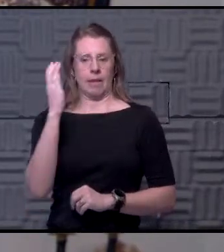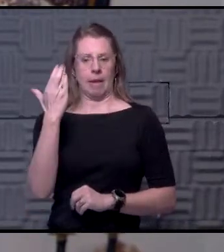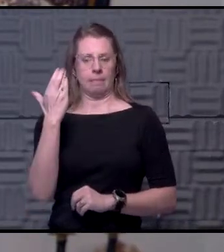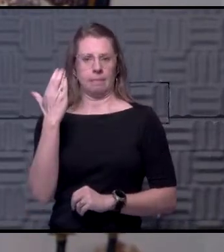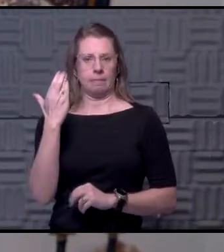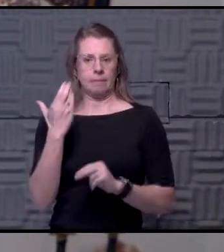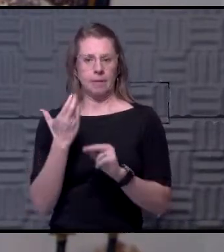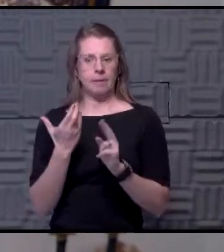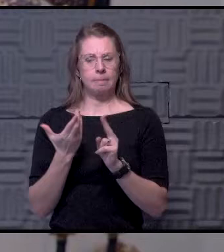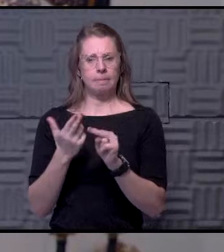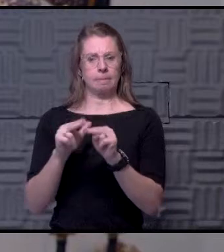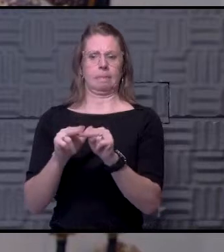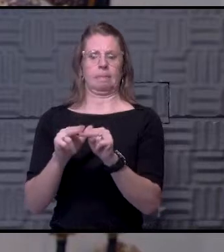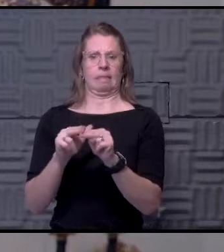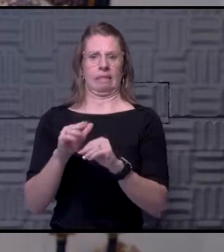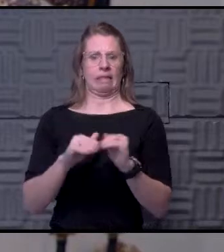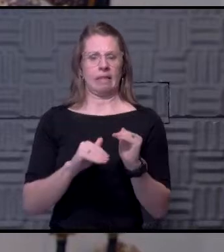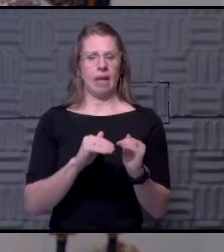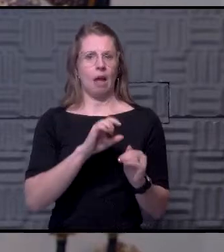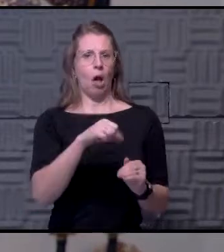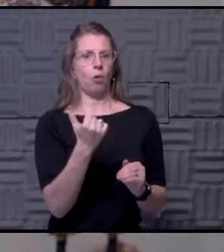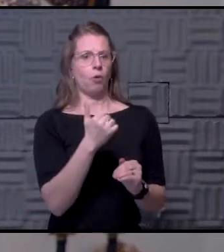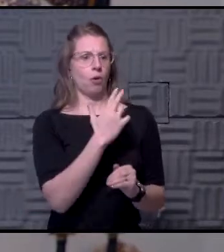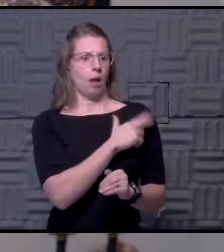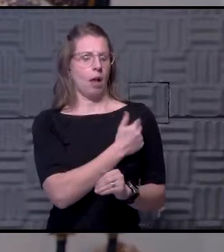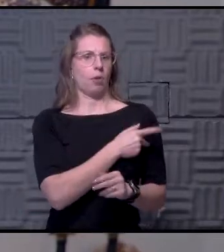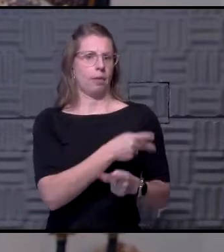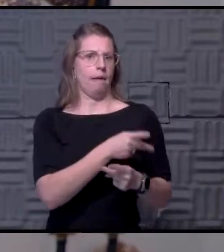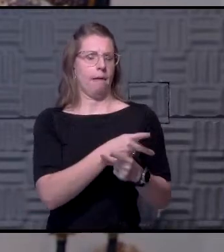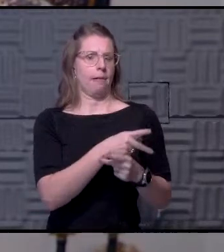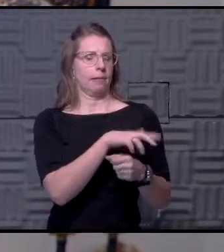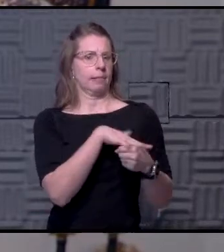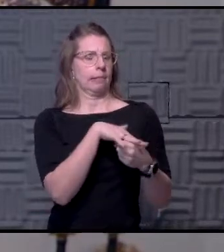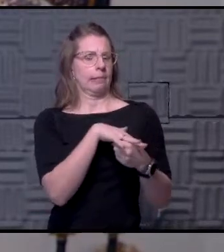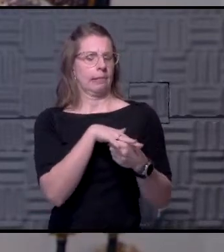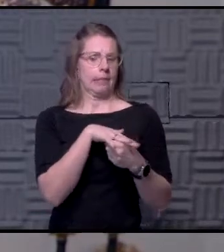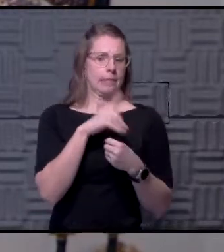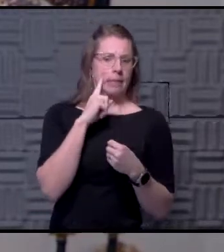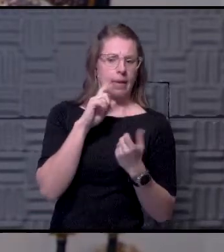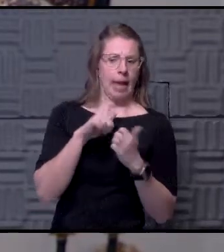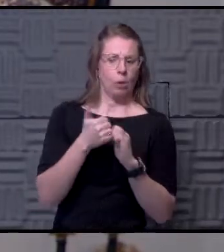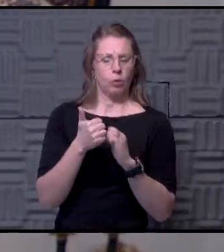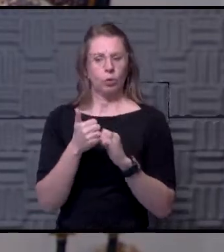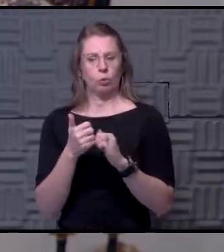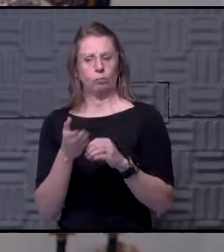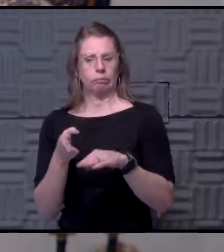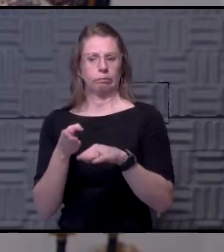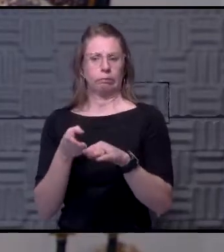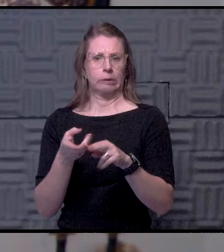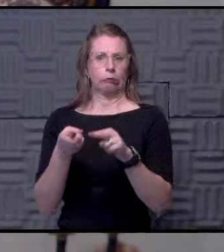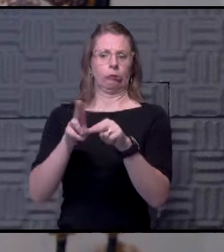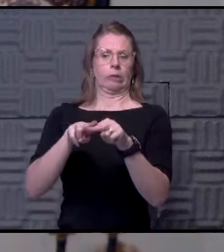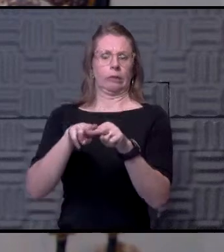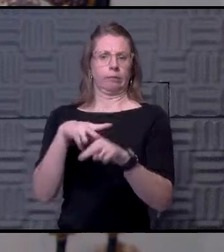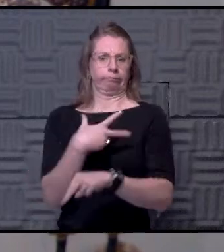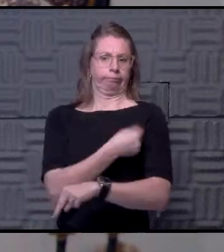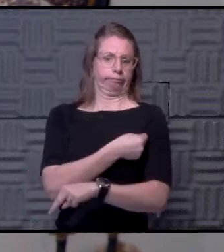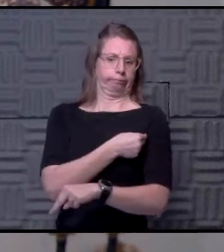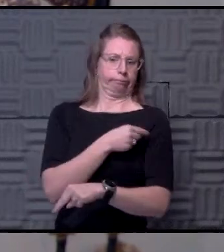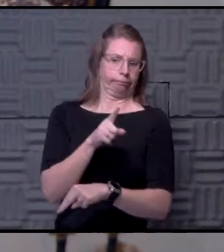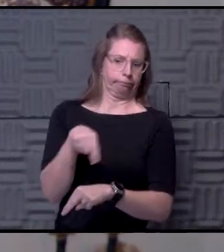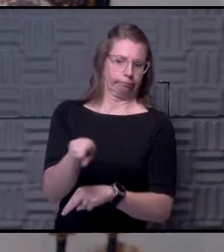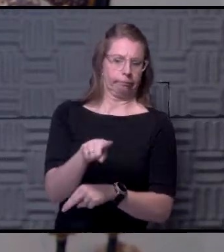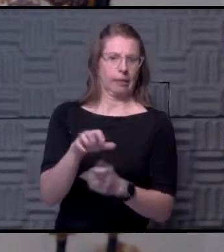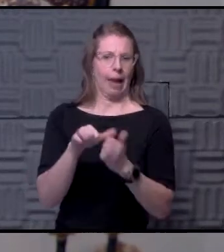lower than other healthcare settings. So we'll need to think through how to increase the use there. But the numbers, the vaccine